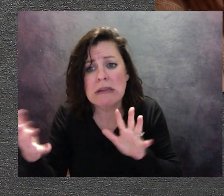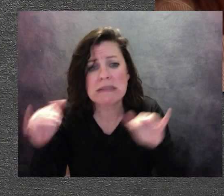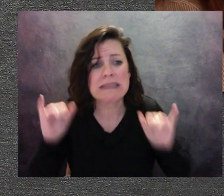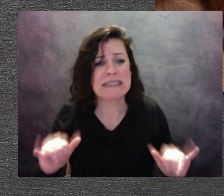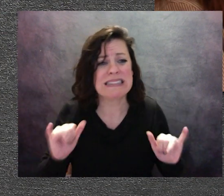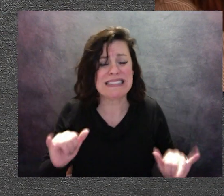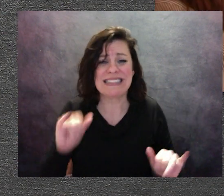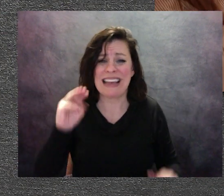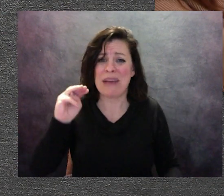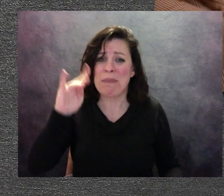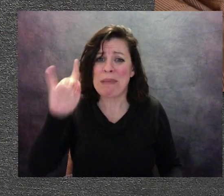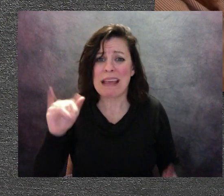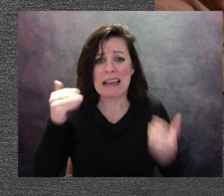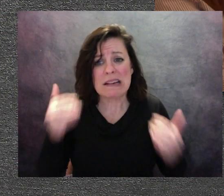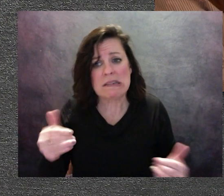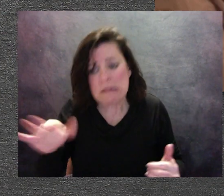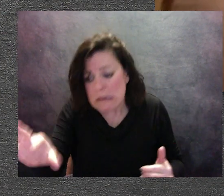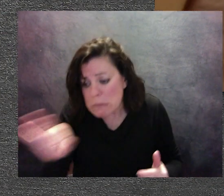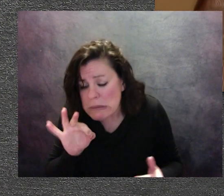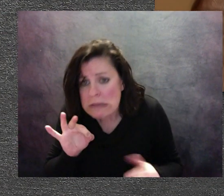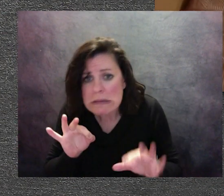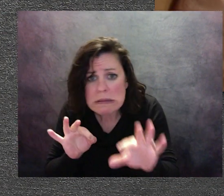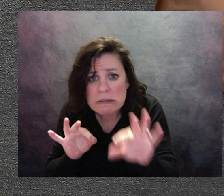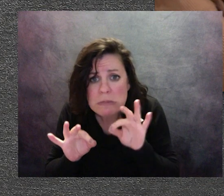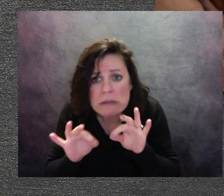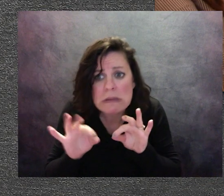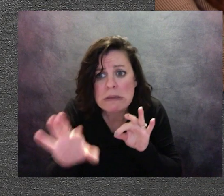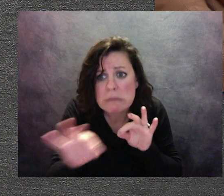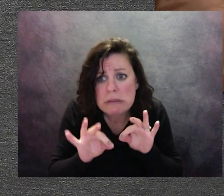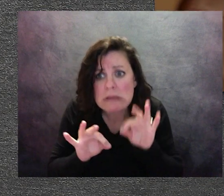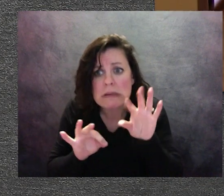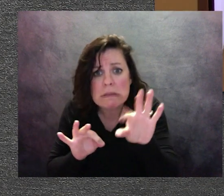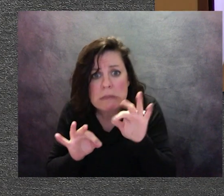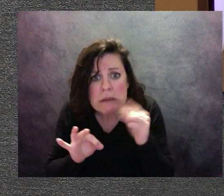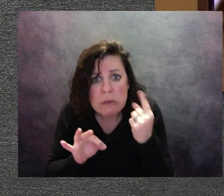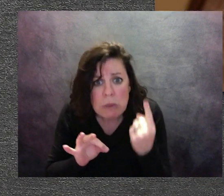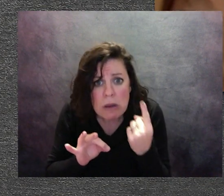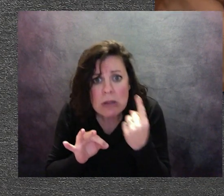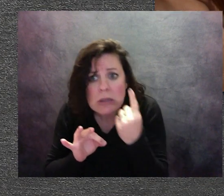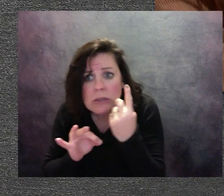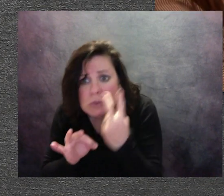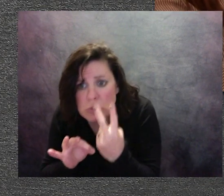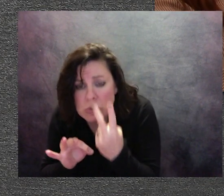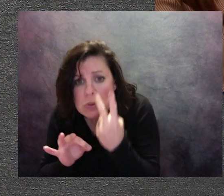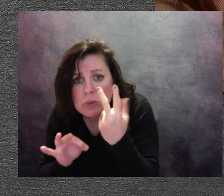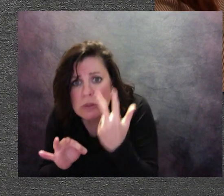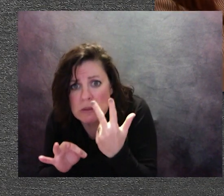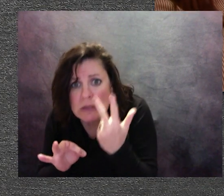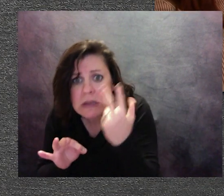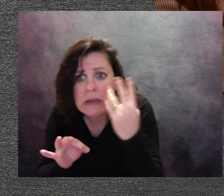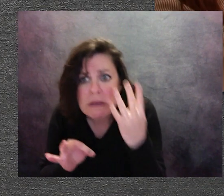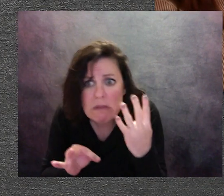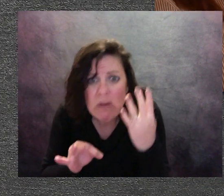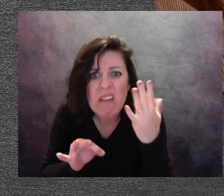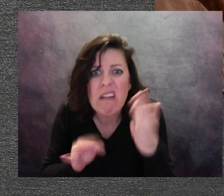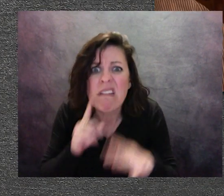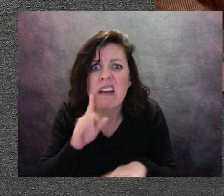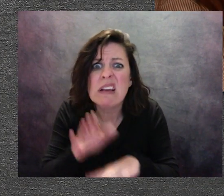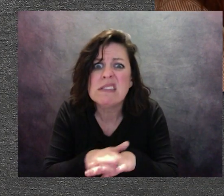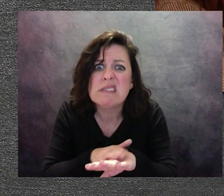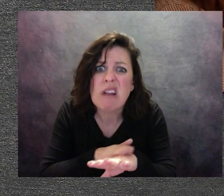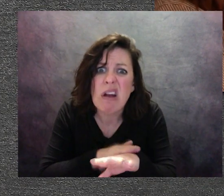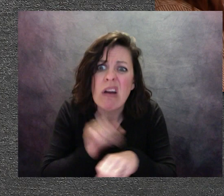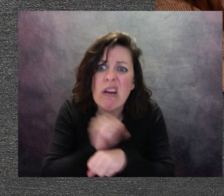starts to pick them up. 1 pin, 2 pins, 3 at a time. This is slow